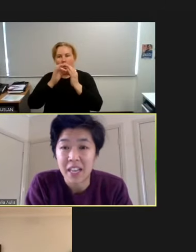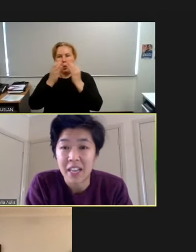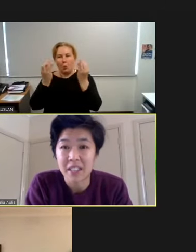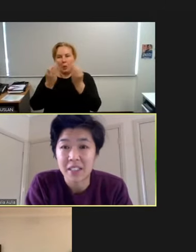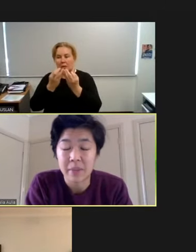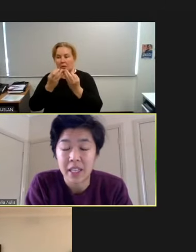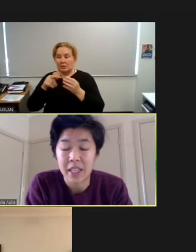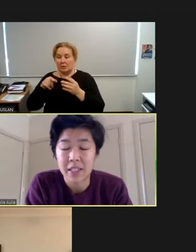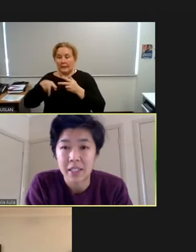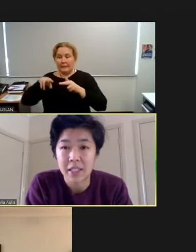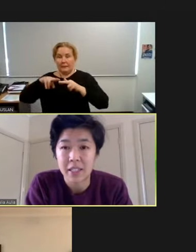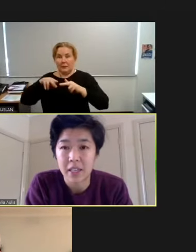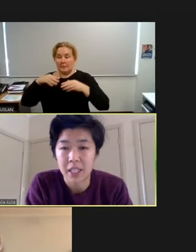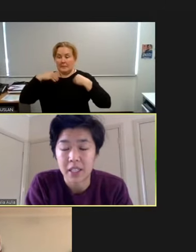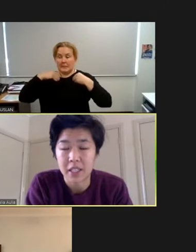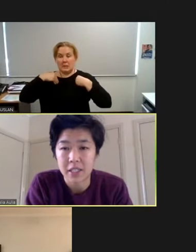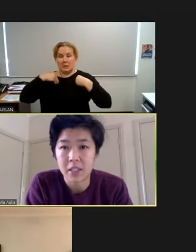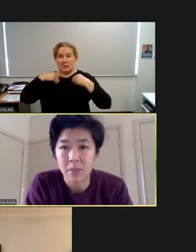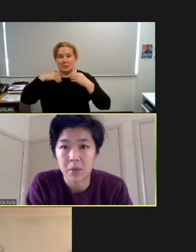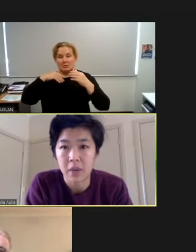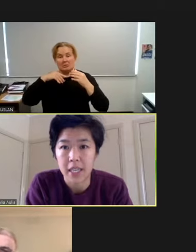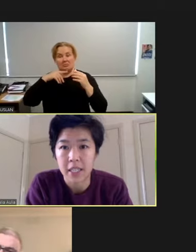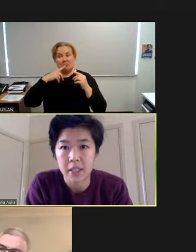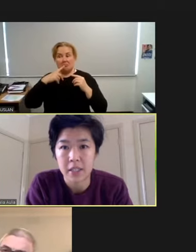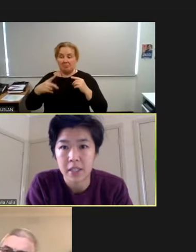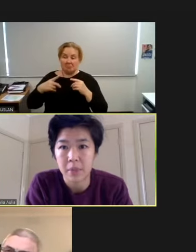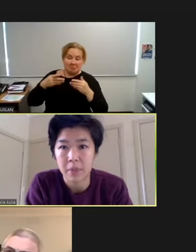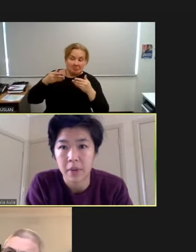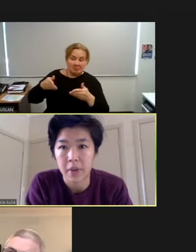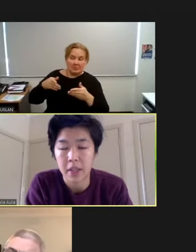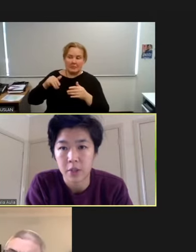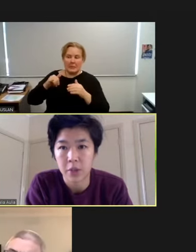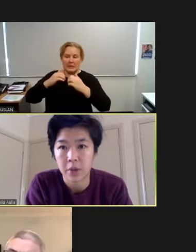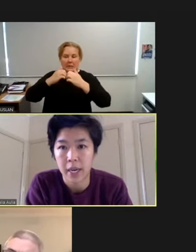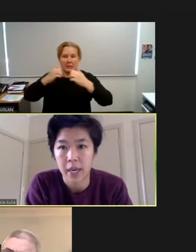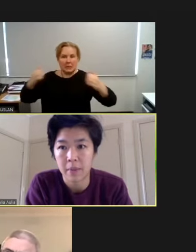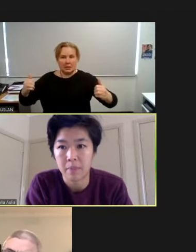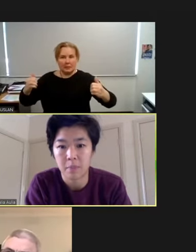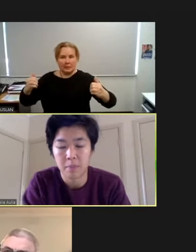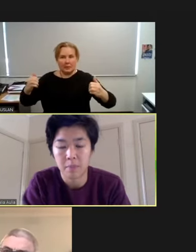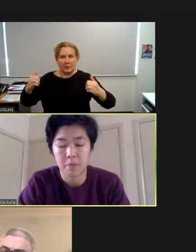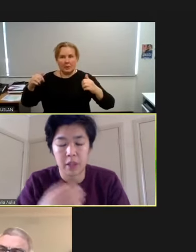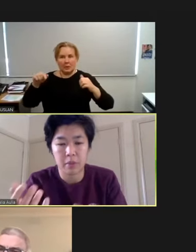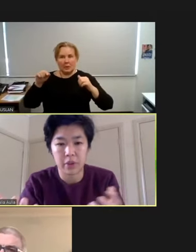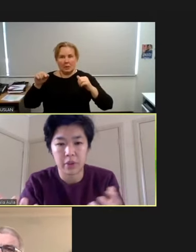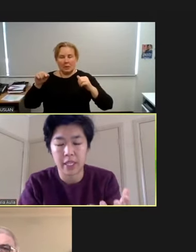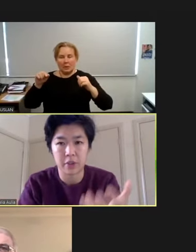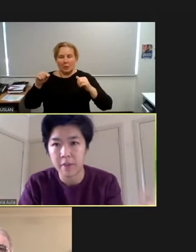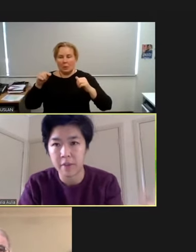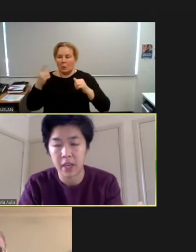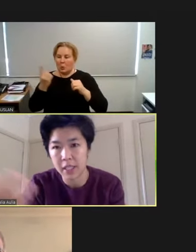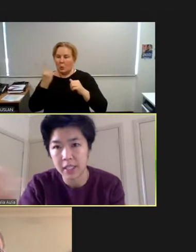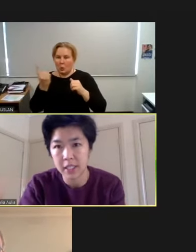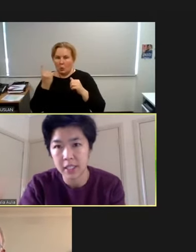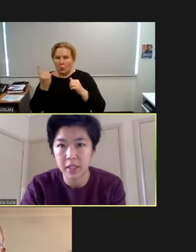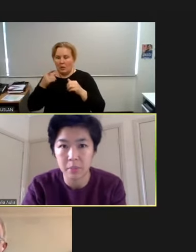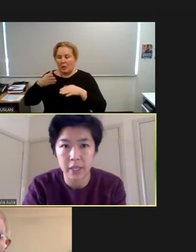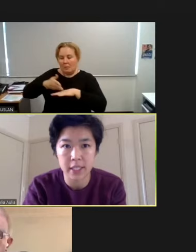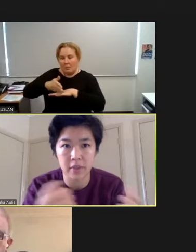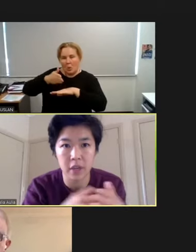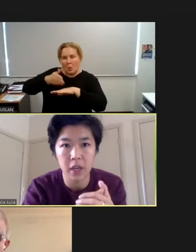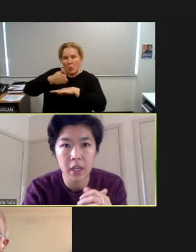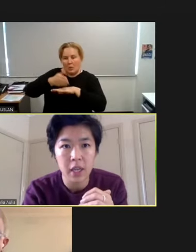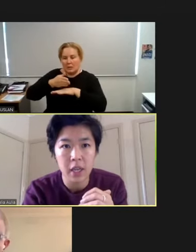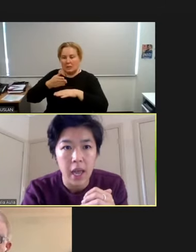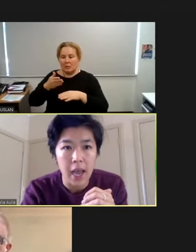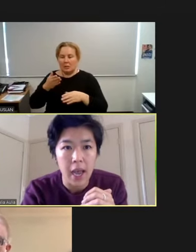model allows it. To me, that sounds like a completely sensible idea to separate your two with your employees who have been in hotspots and the employees that